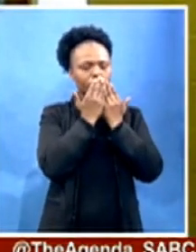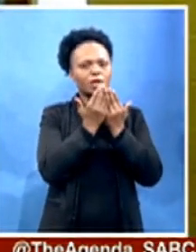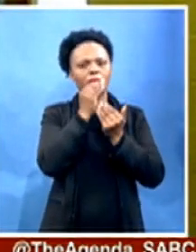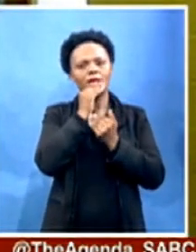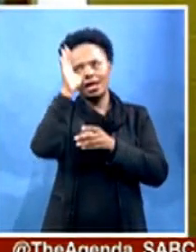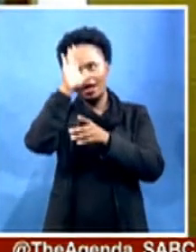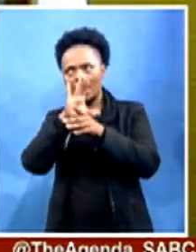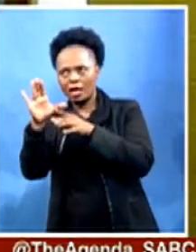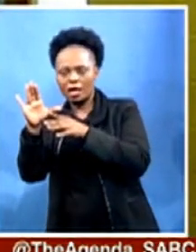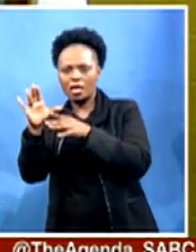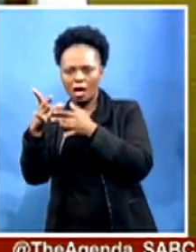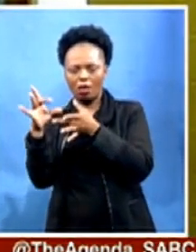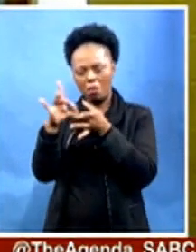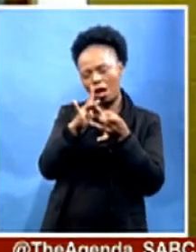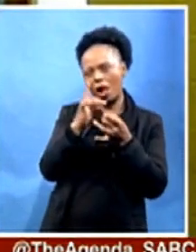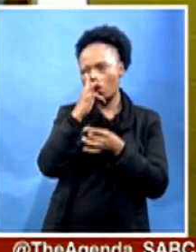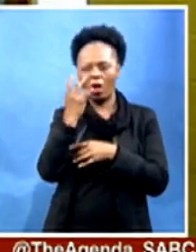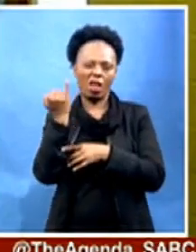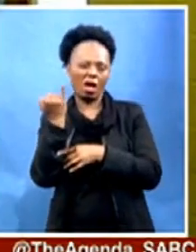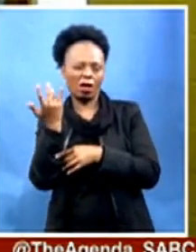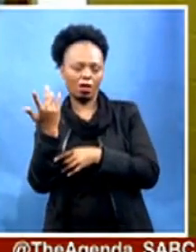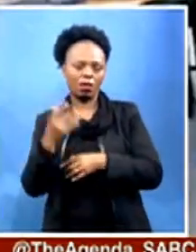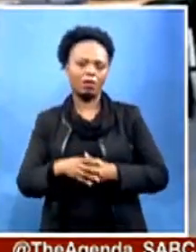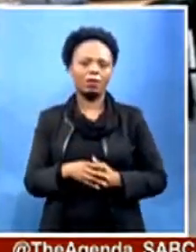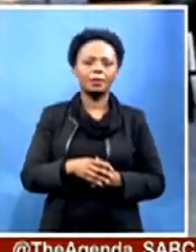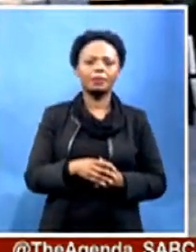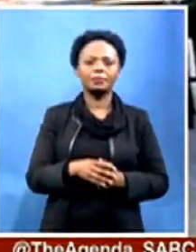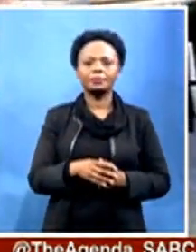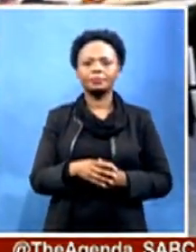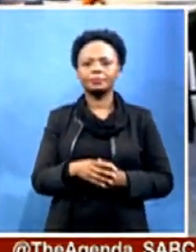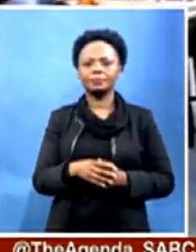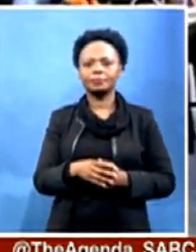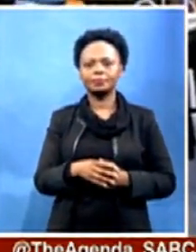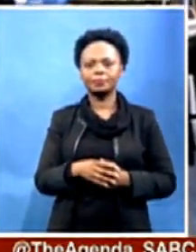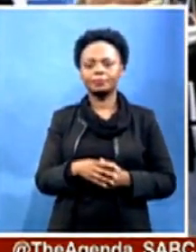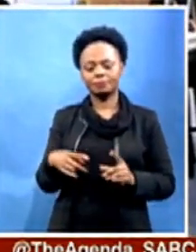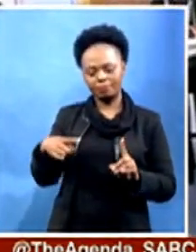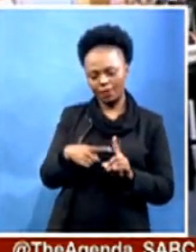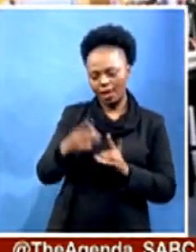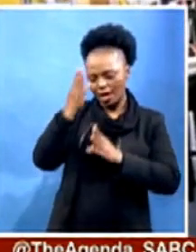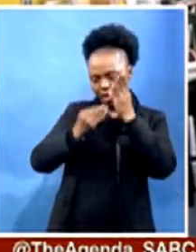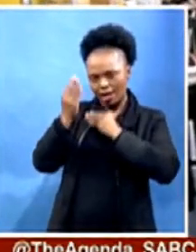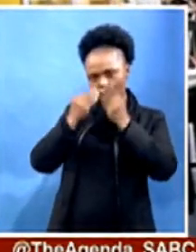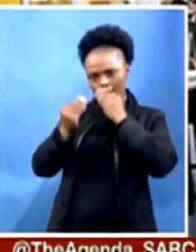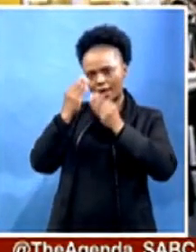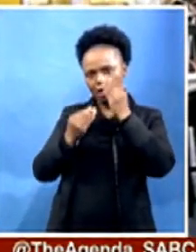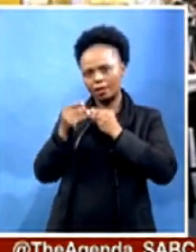ma'am. You can come. And he has learned that aviation is not only about flying planes.